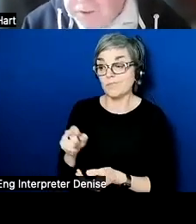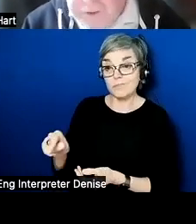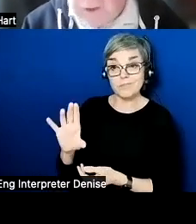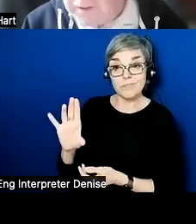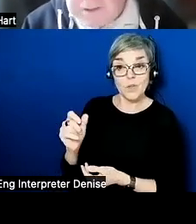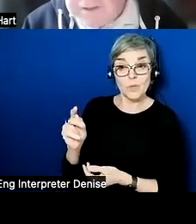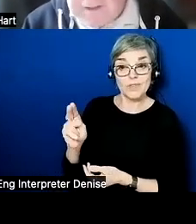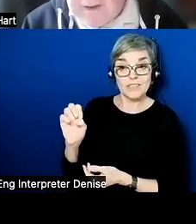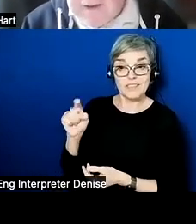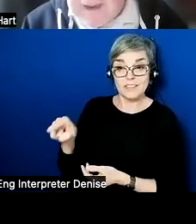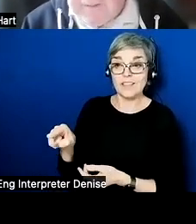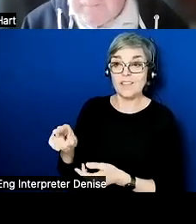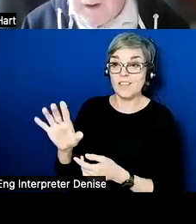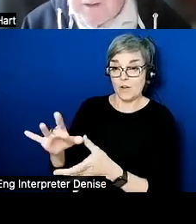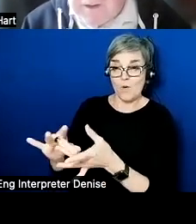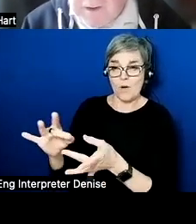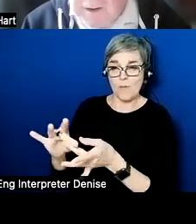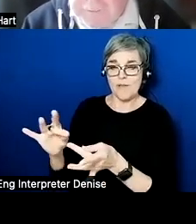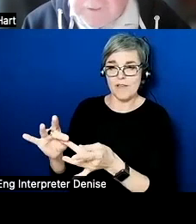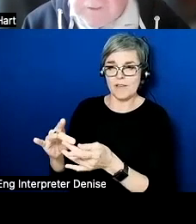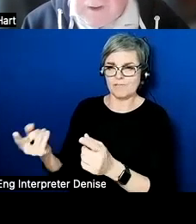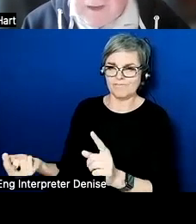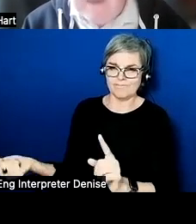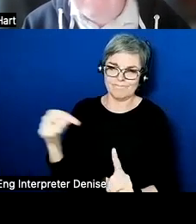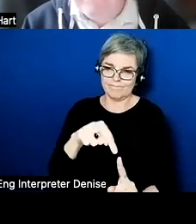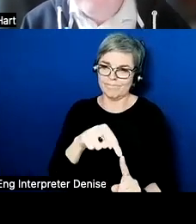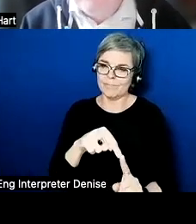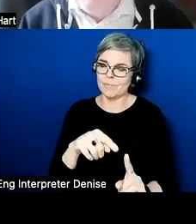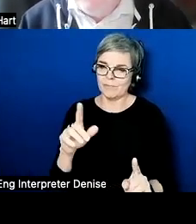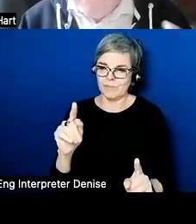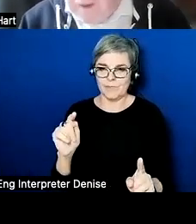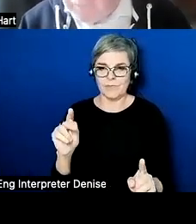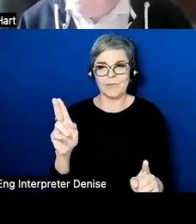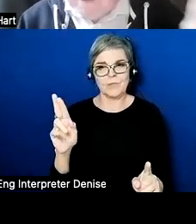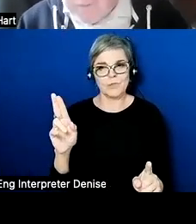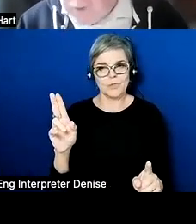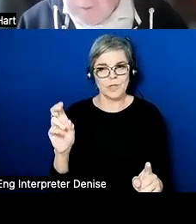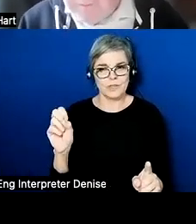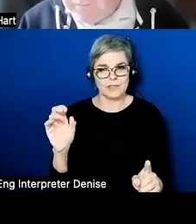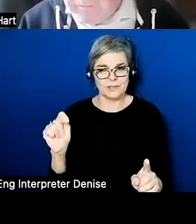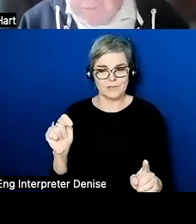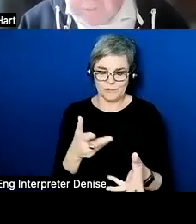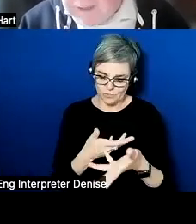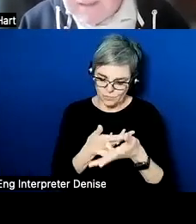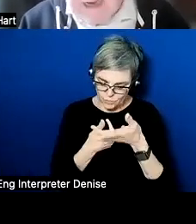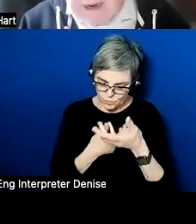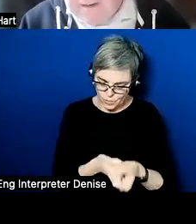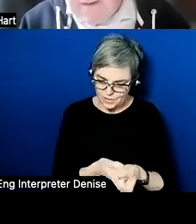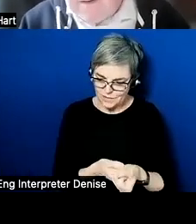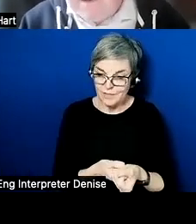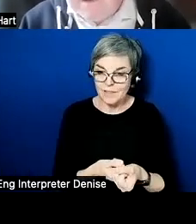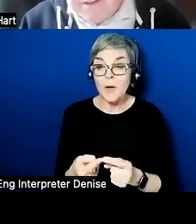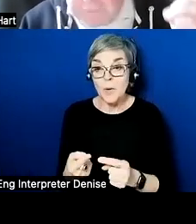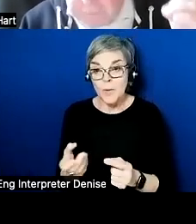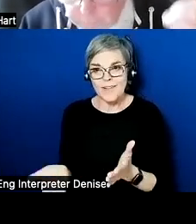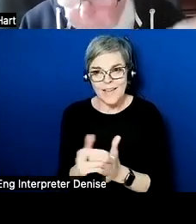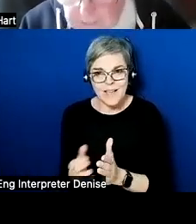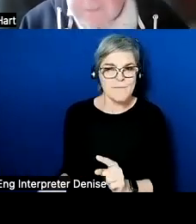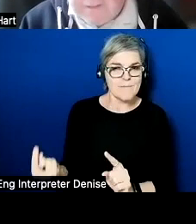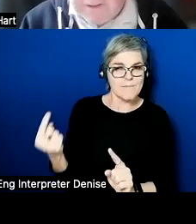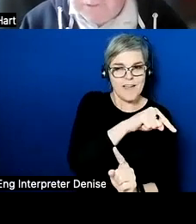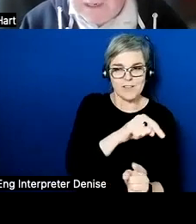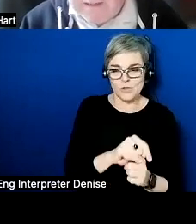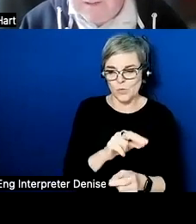of trust. And you have to, again, if we go back to Romabite's idea that to